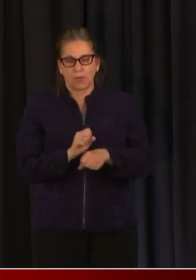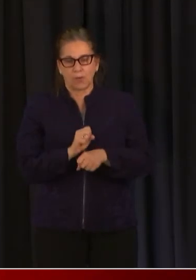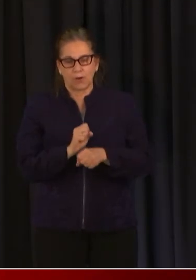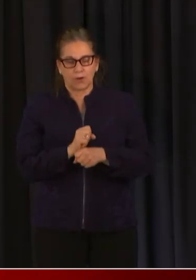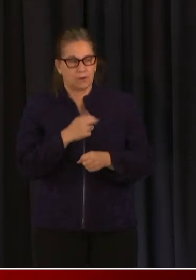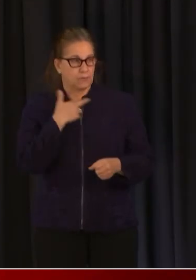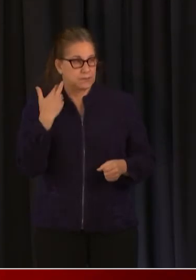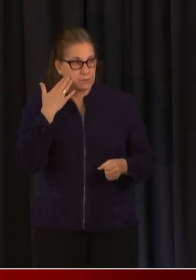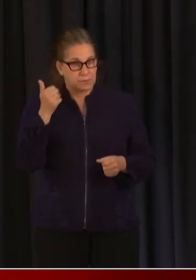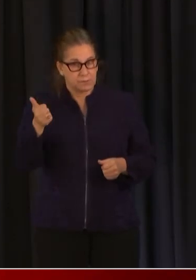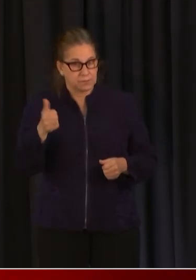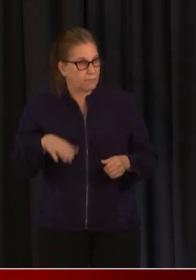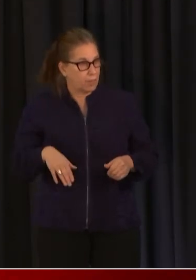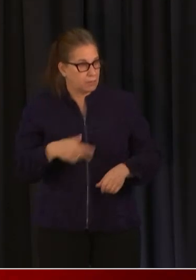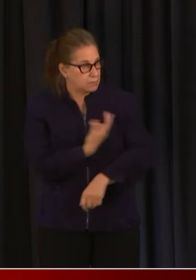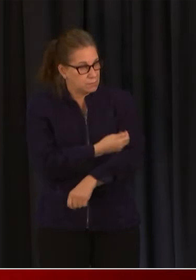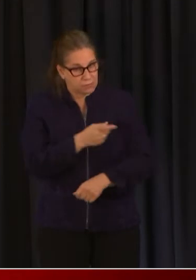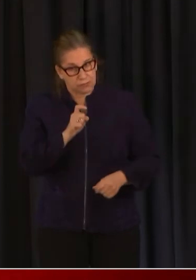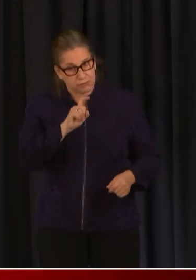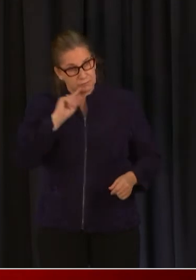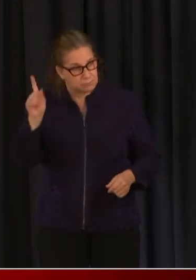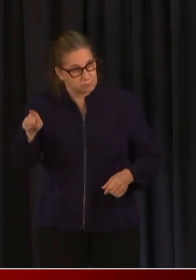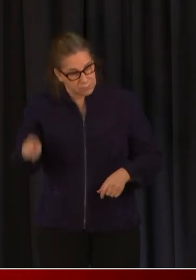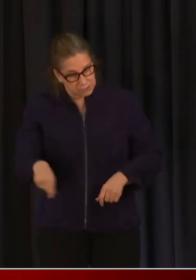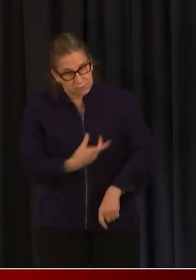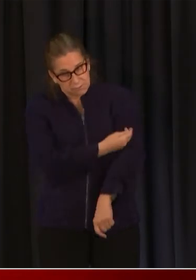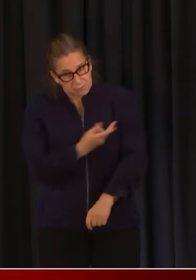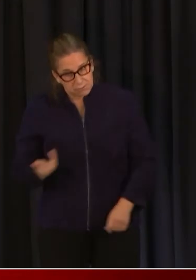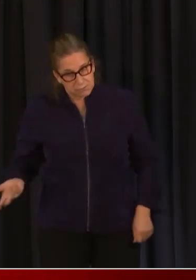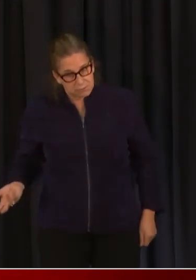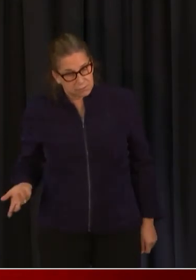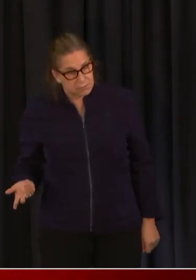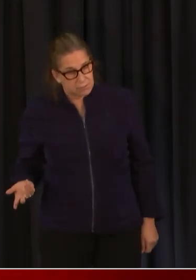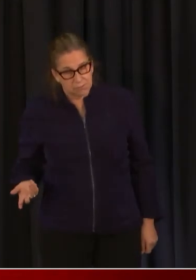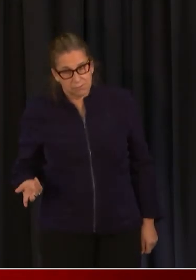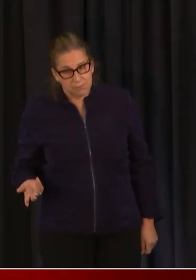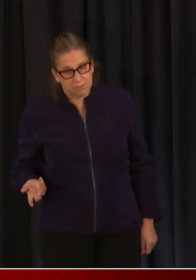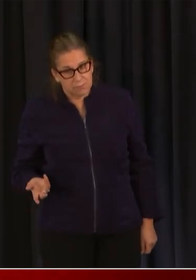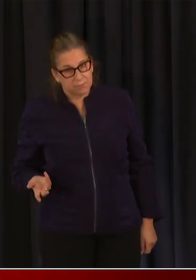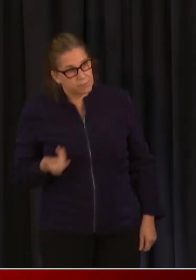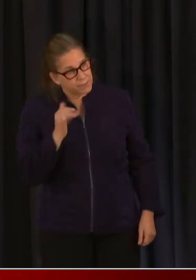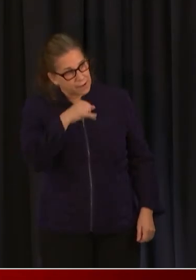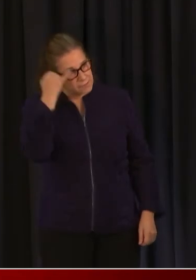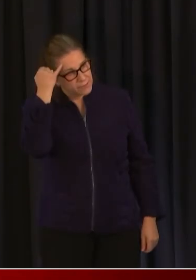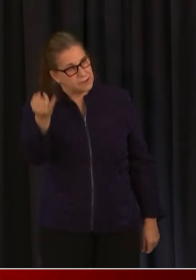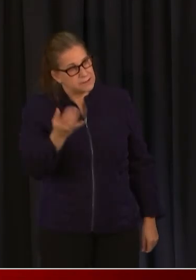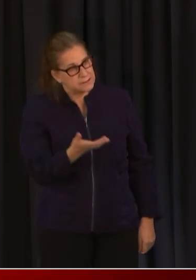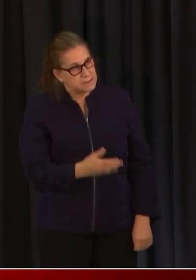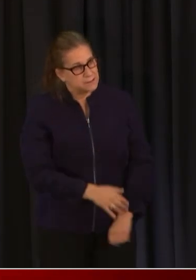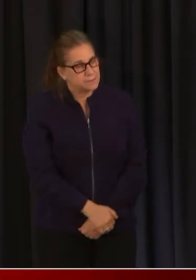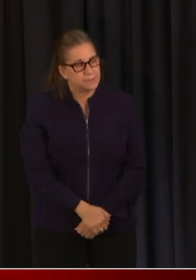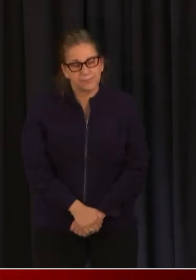risky, right? Because these are fully vaccinated people. And so I'm wondering if you can get behind an idea like that.